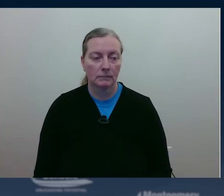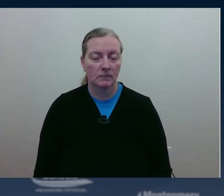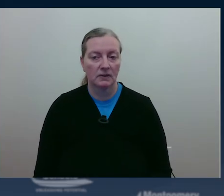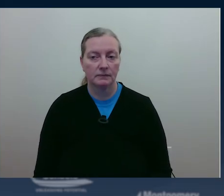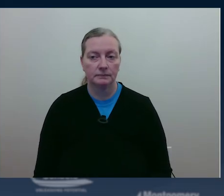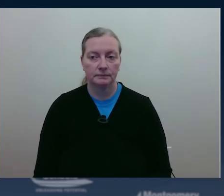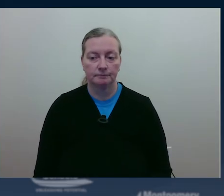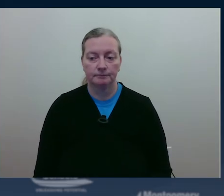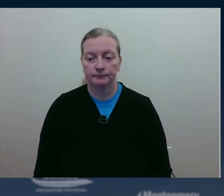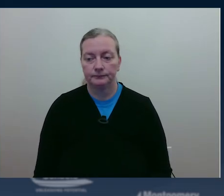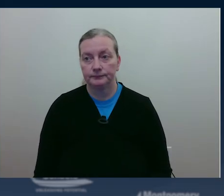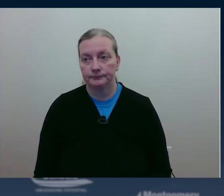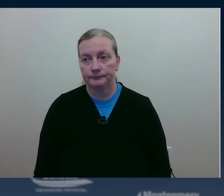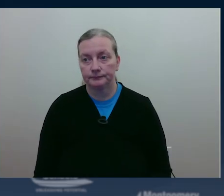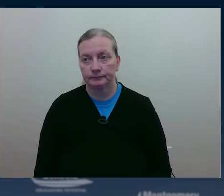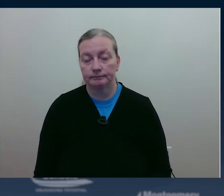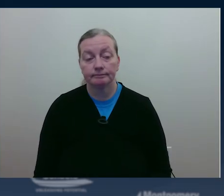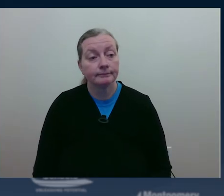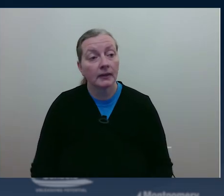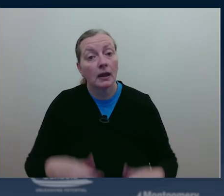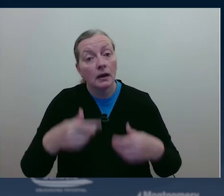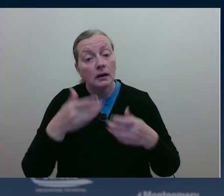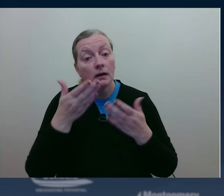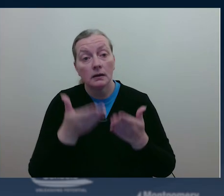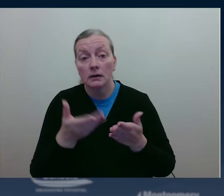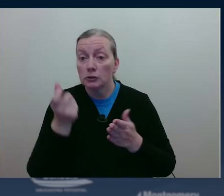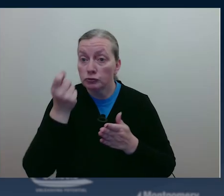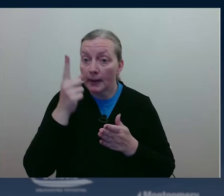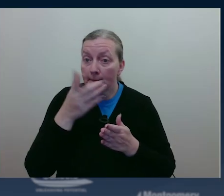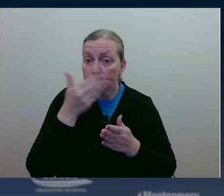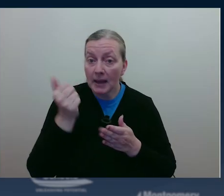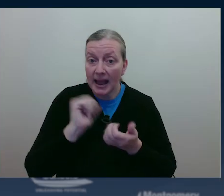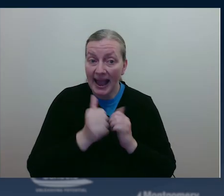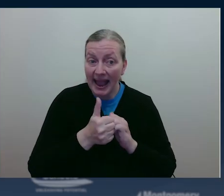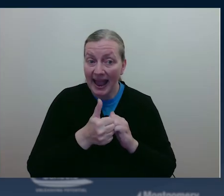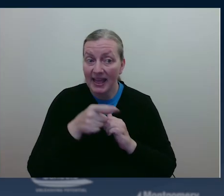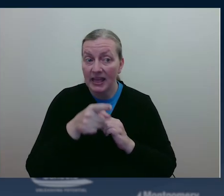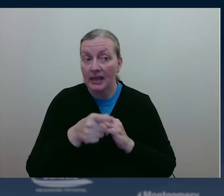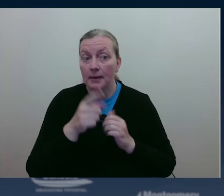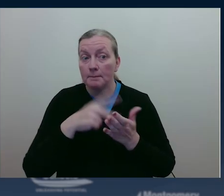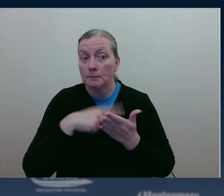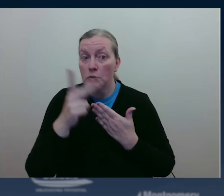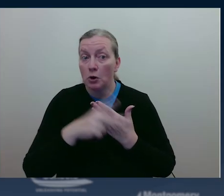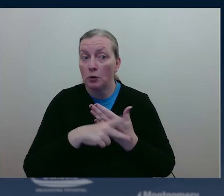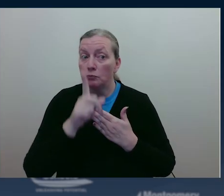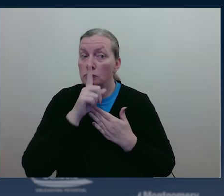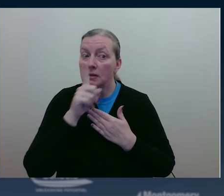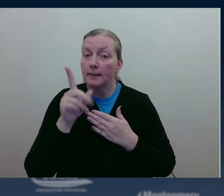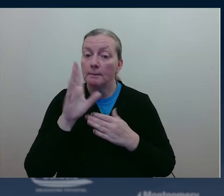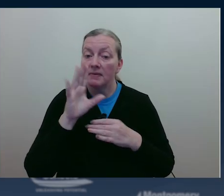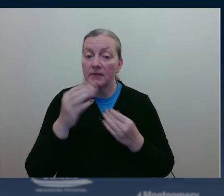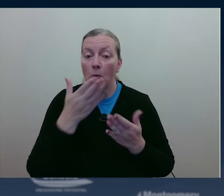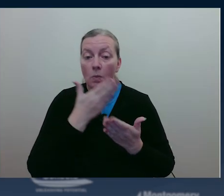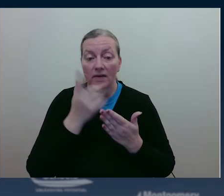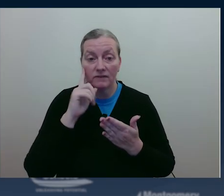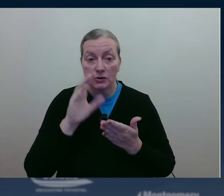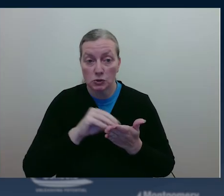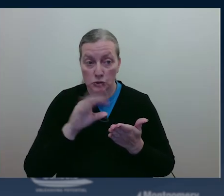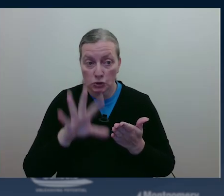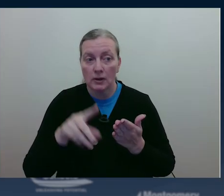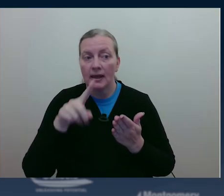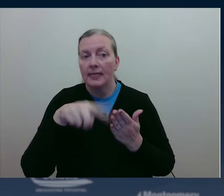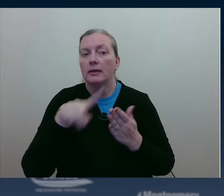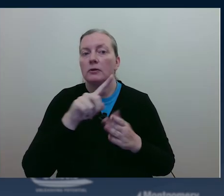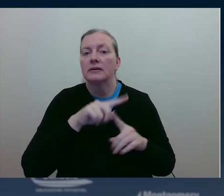To understand how well our program are serving students, we have built a set of metrics that will help us